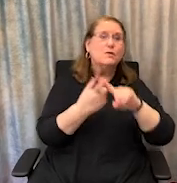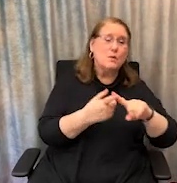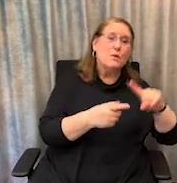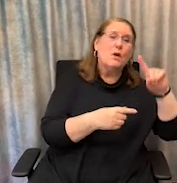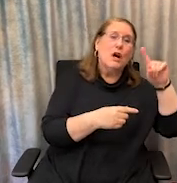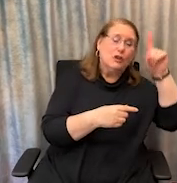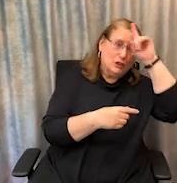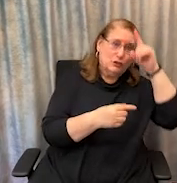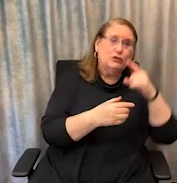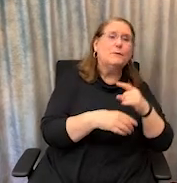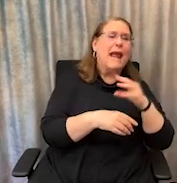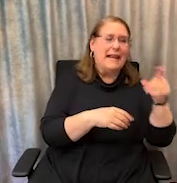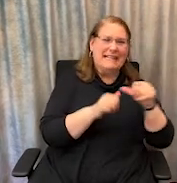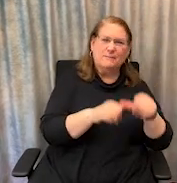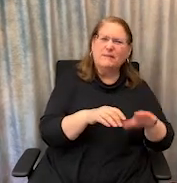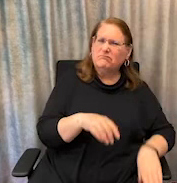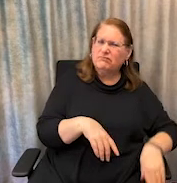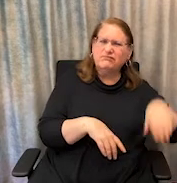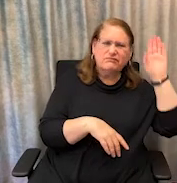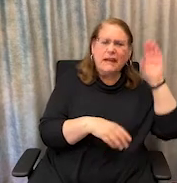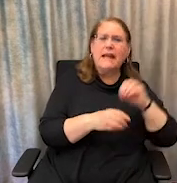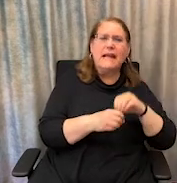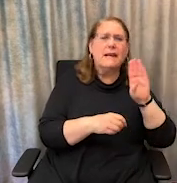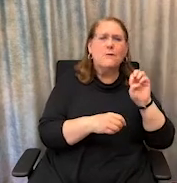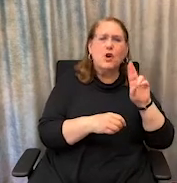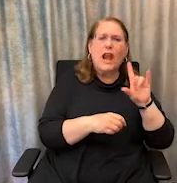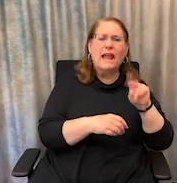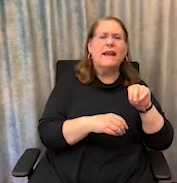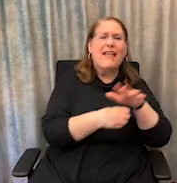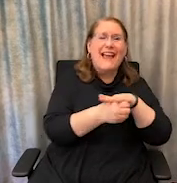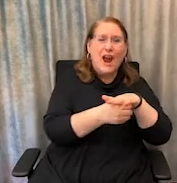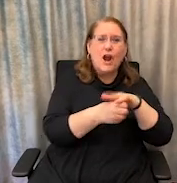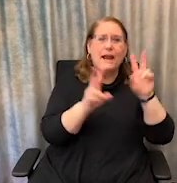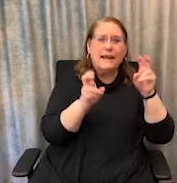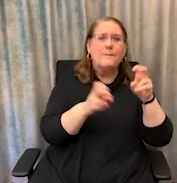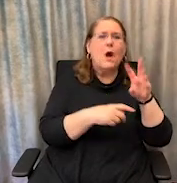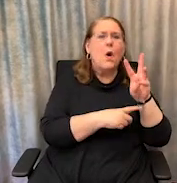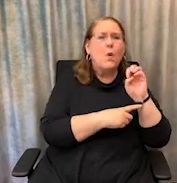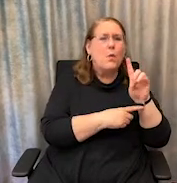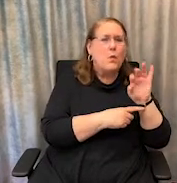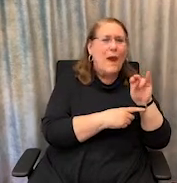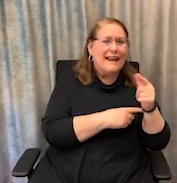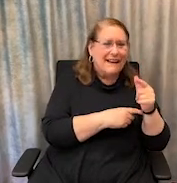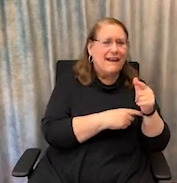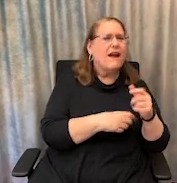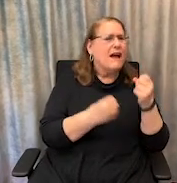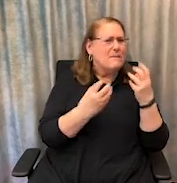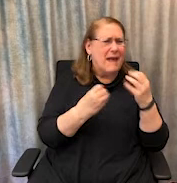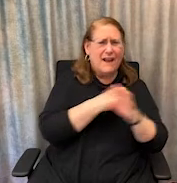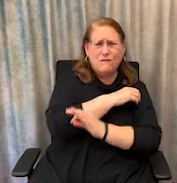whole childhood in Berlin Wedding, which is a district very much foreigners,